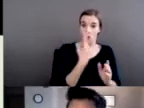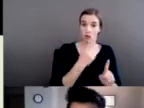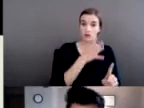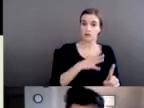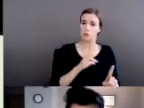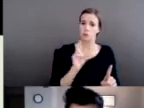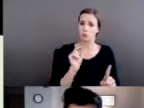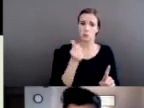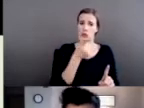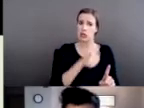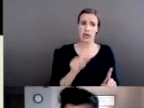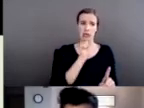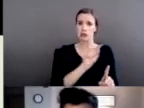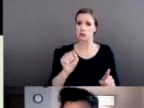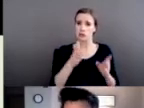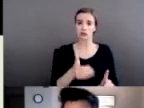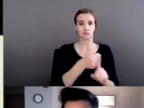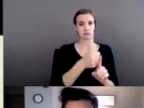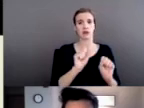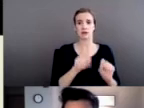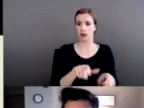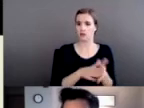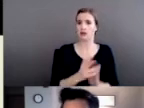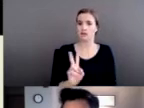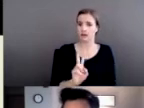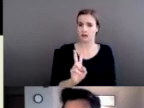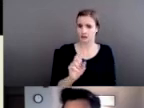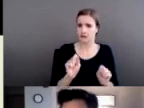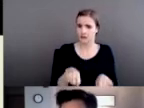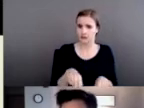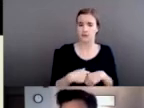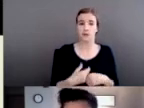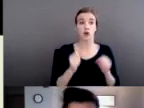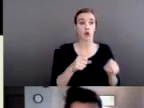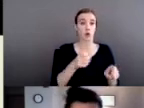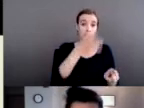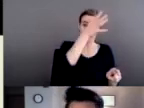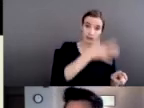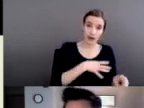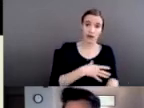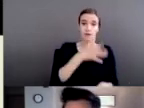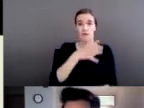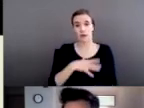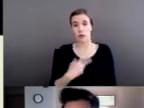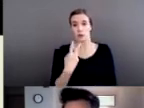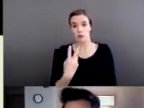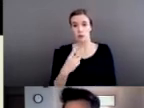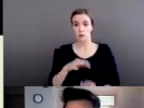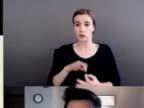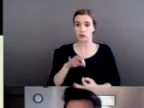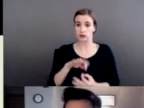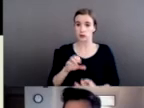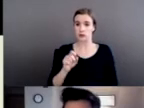be a victim of these crimes. You know, male, female, two-spirited, whatever your gender